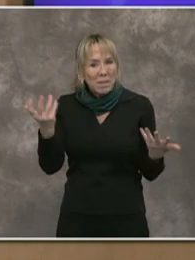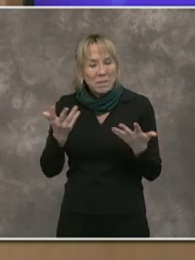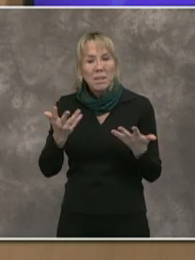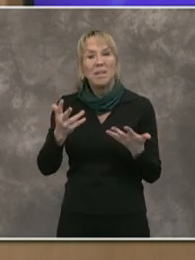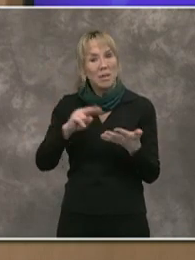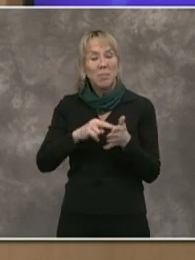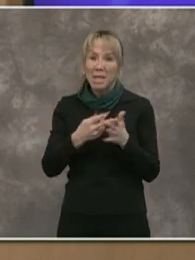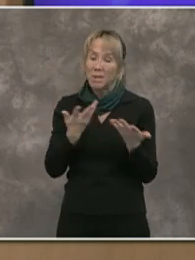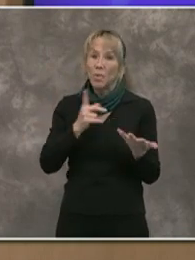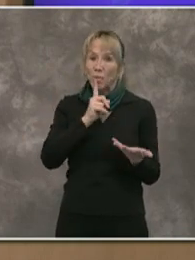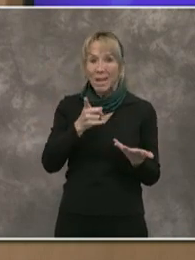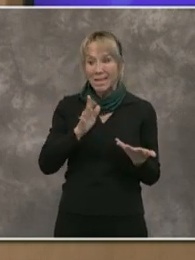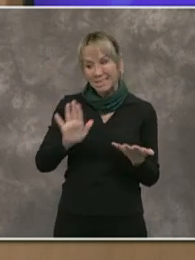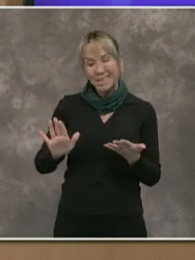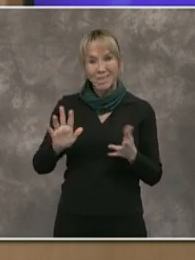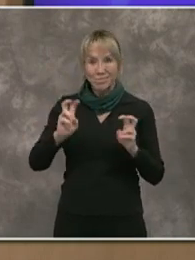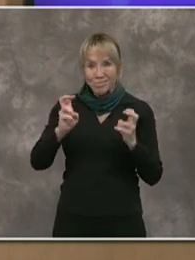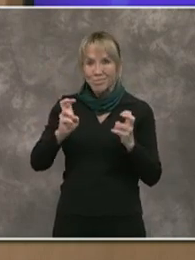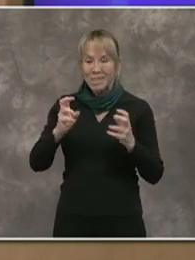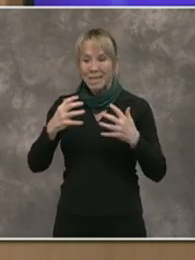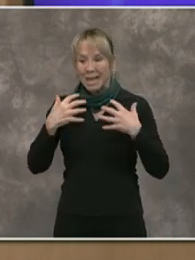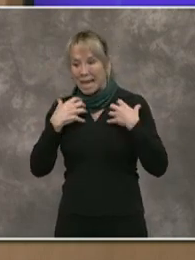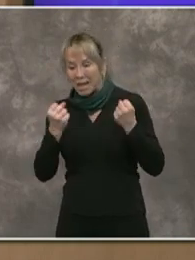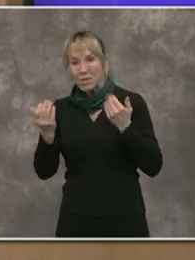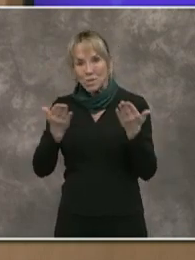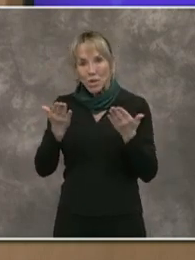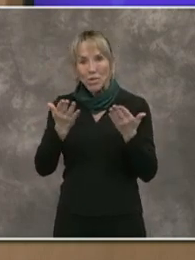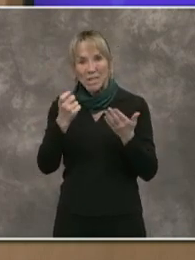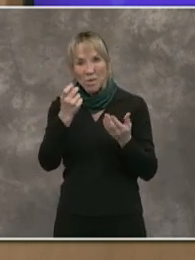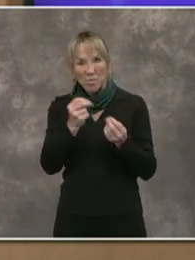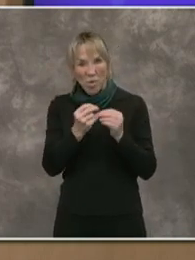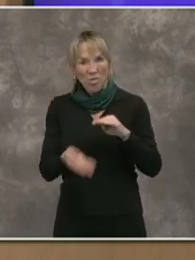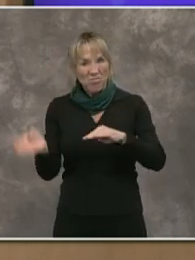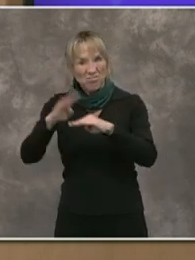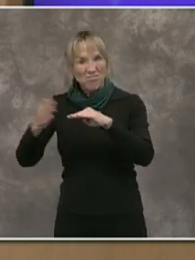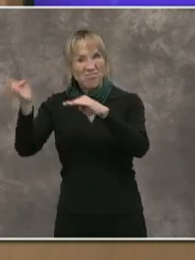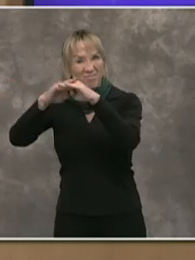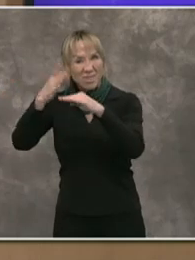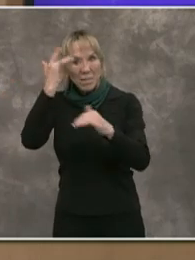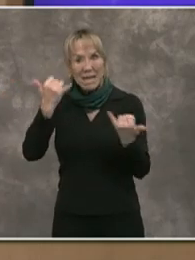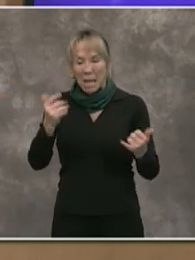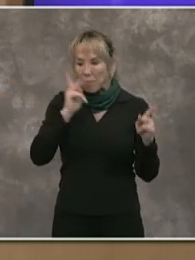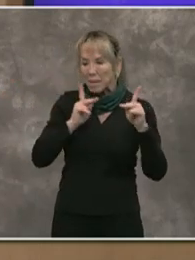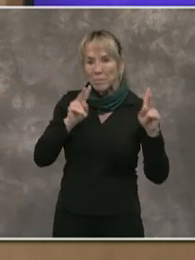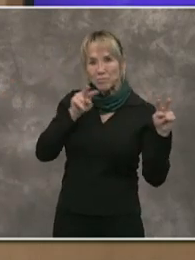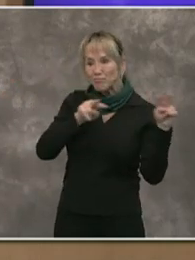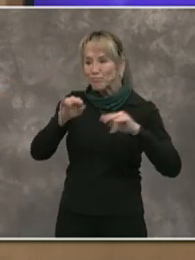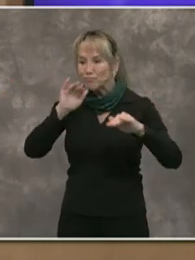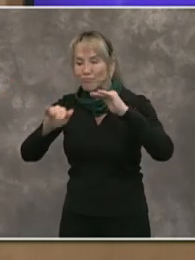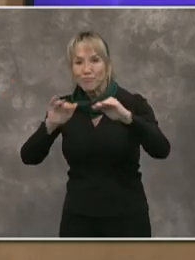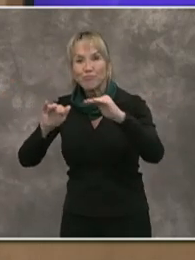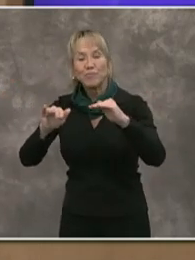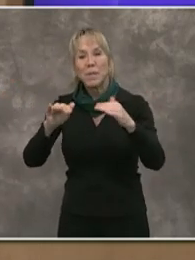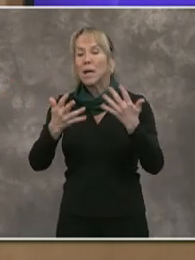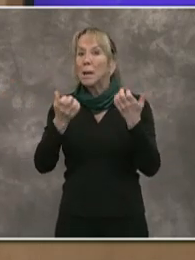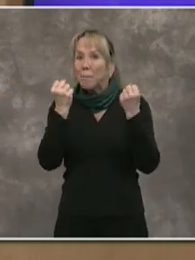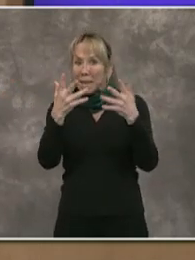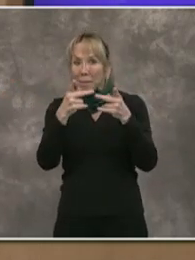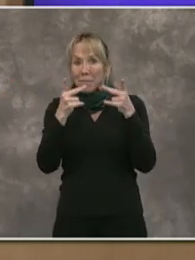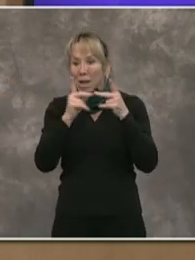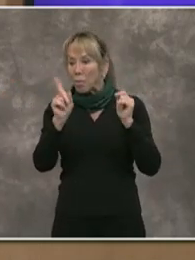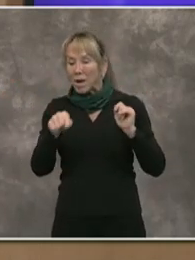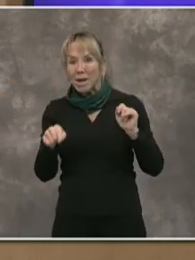turn for their normal way of life, well, those places are closed. The places that a lot of them would go for help